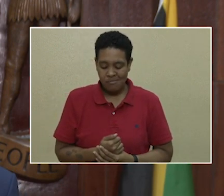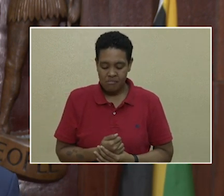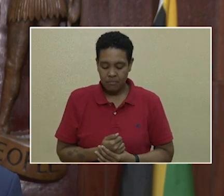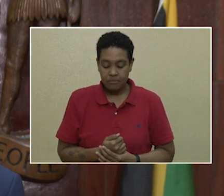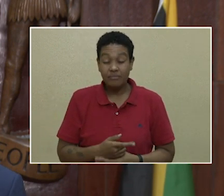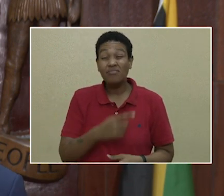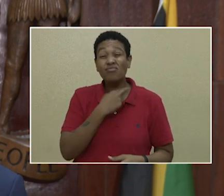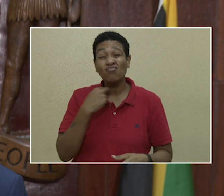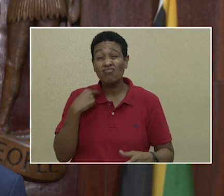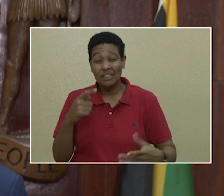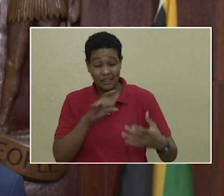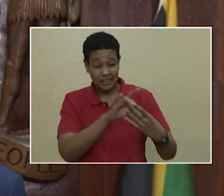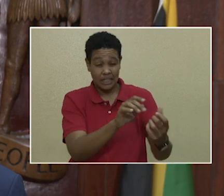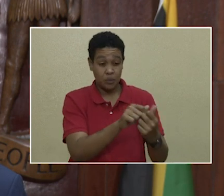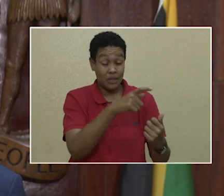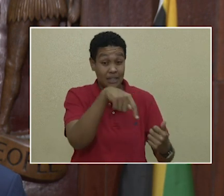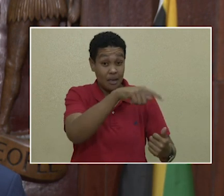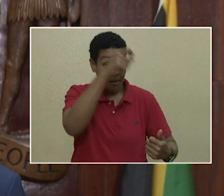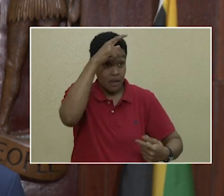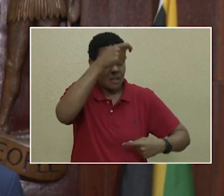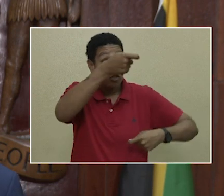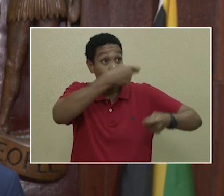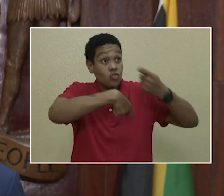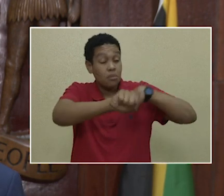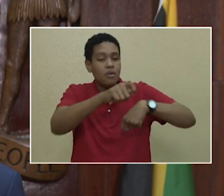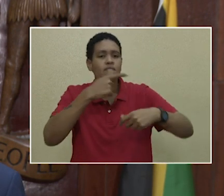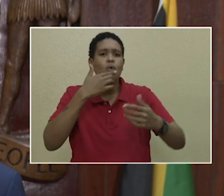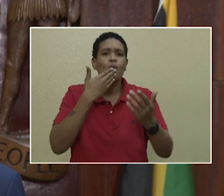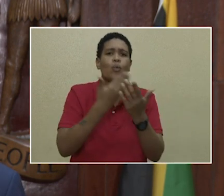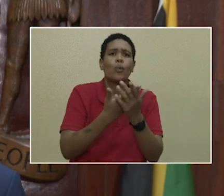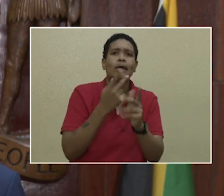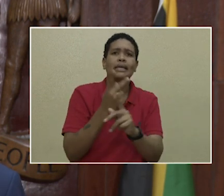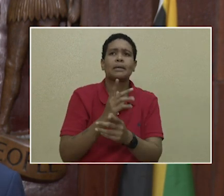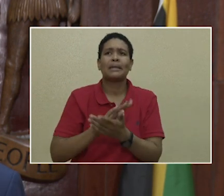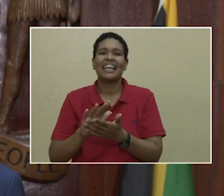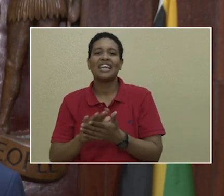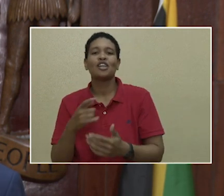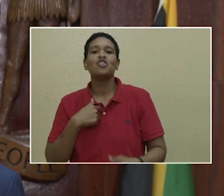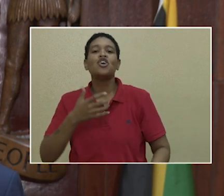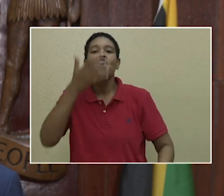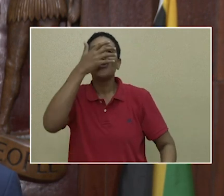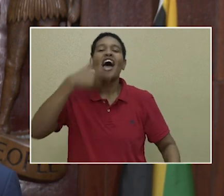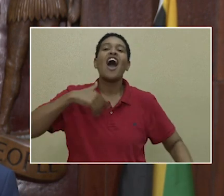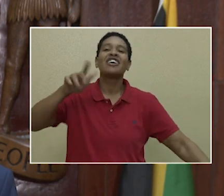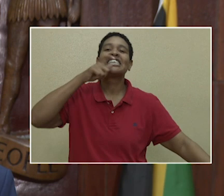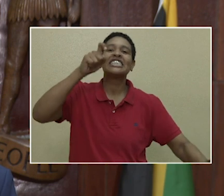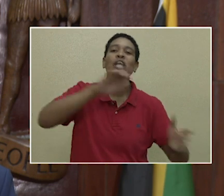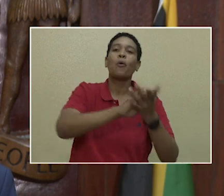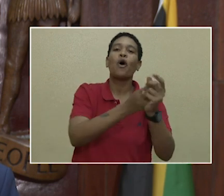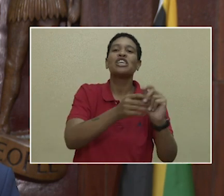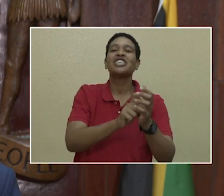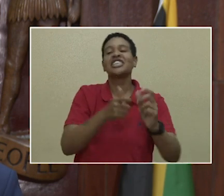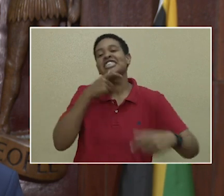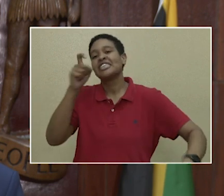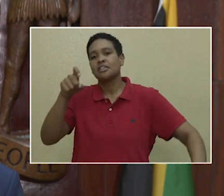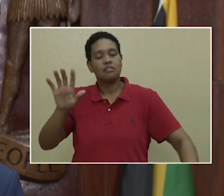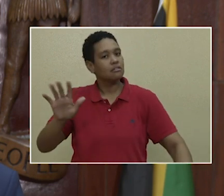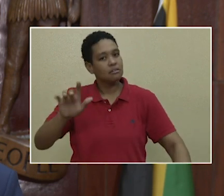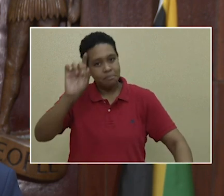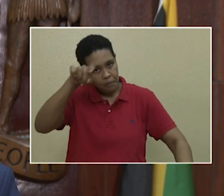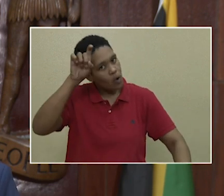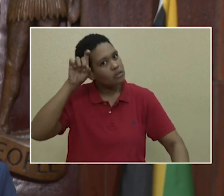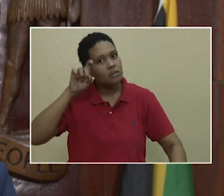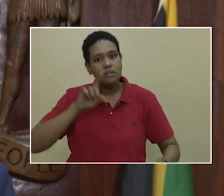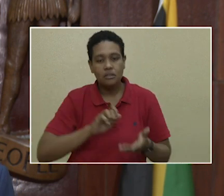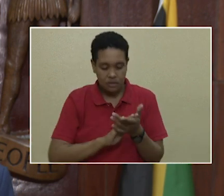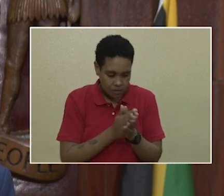not substitutes for good practices that we have been saying. Washing the hands with soap and water.